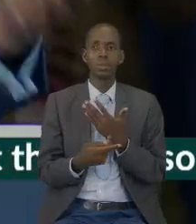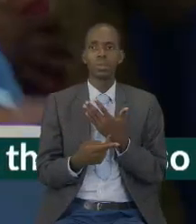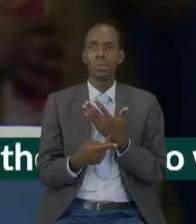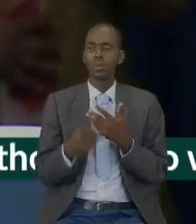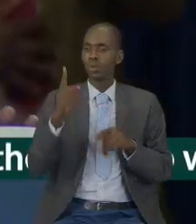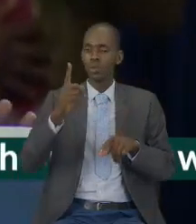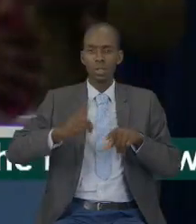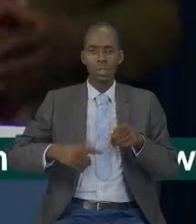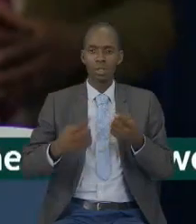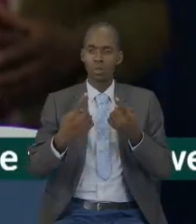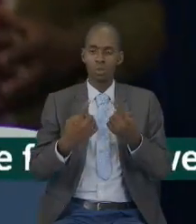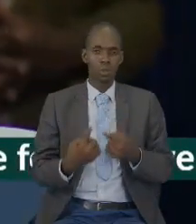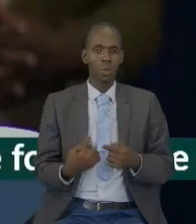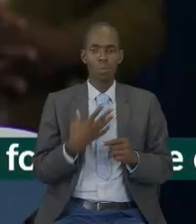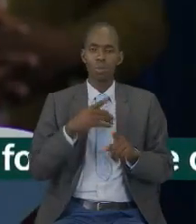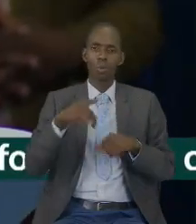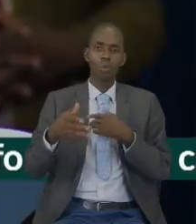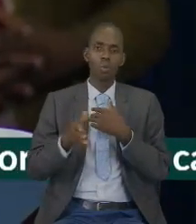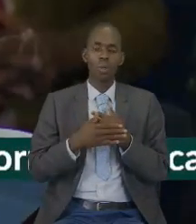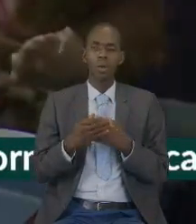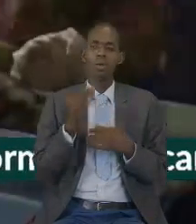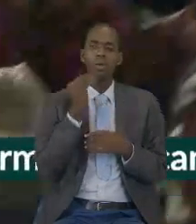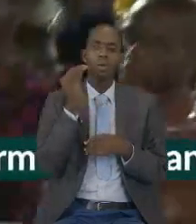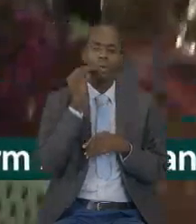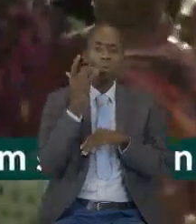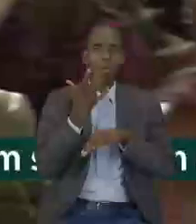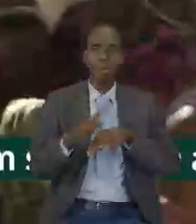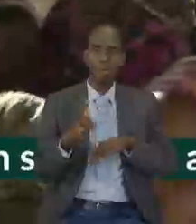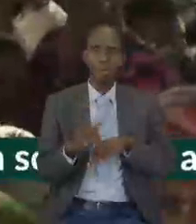Quickly, we're waiting for you. The pastor is getting set for the